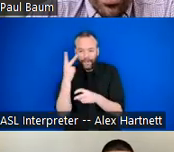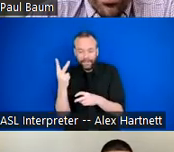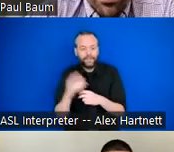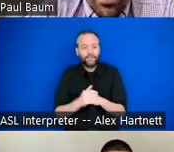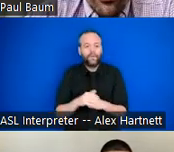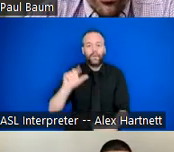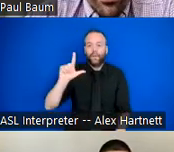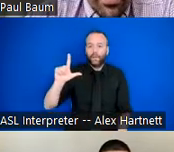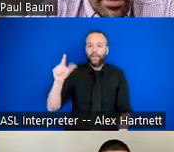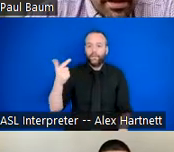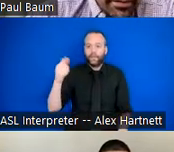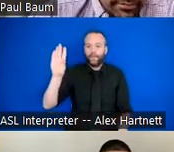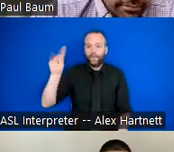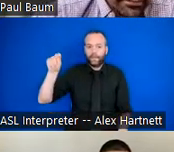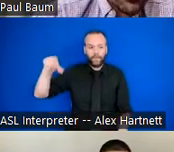LGBTQnation.com on the,